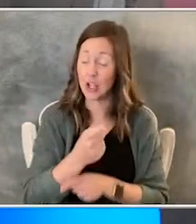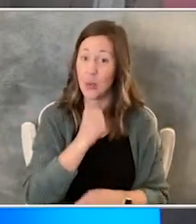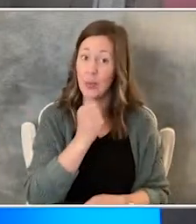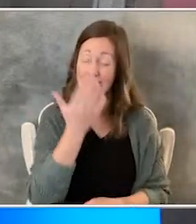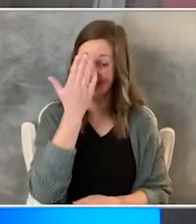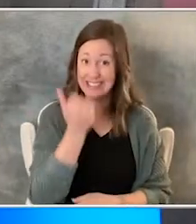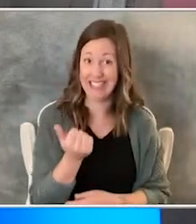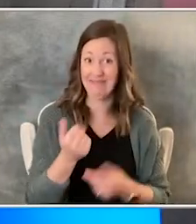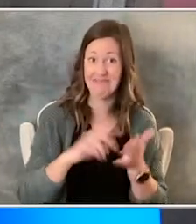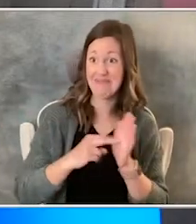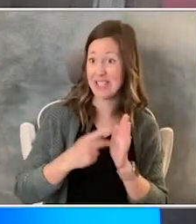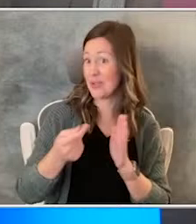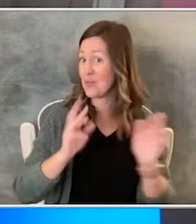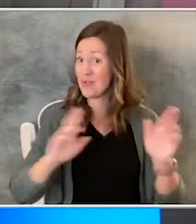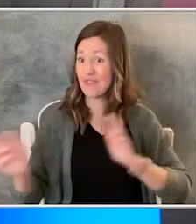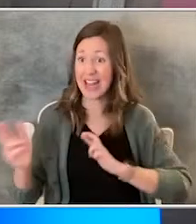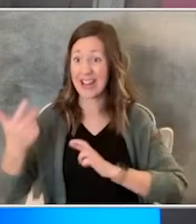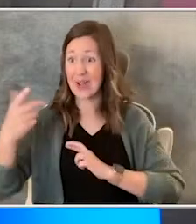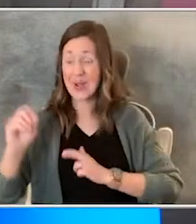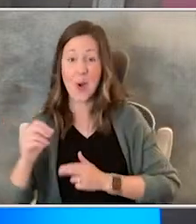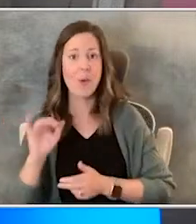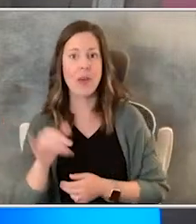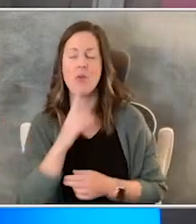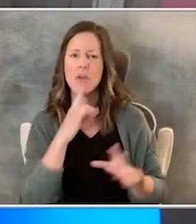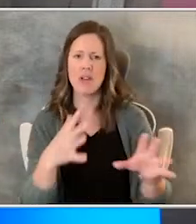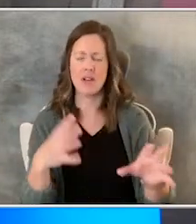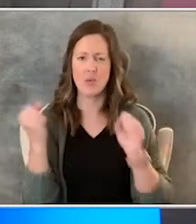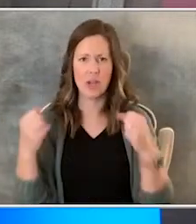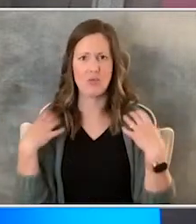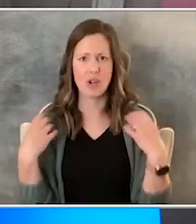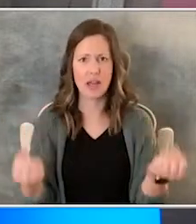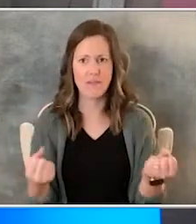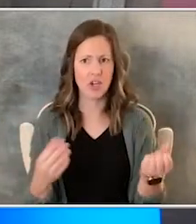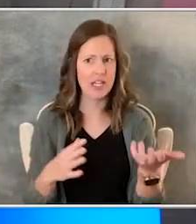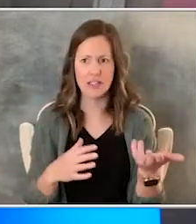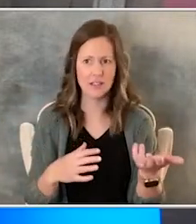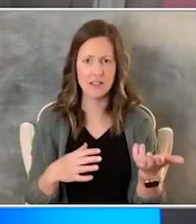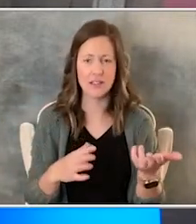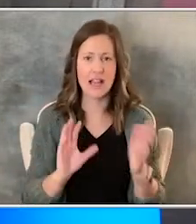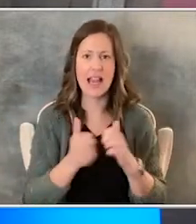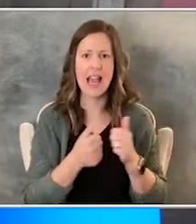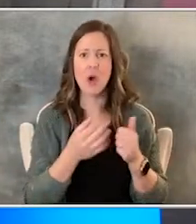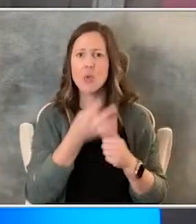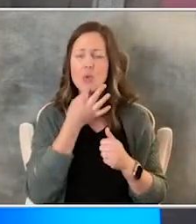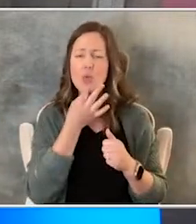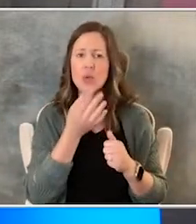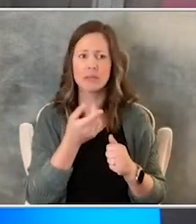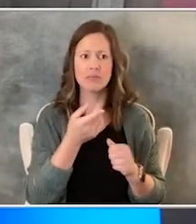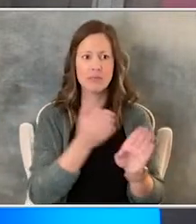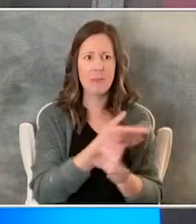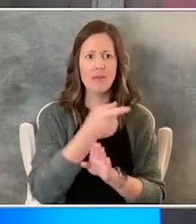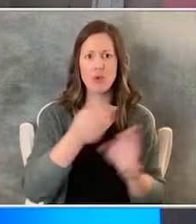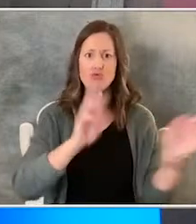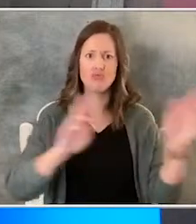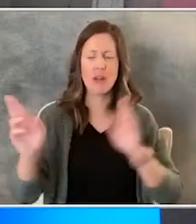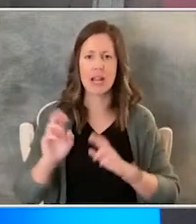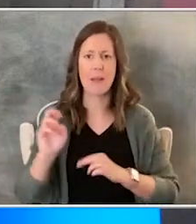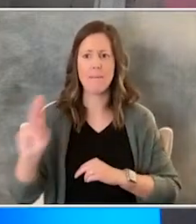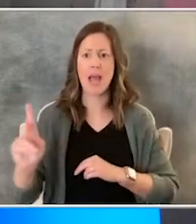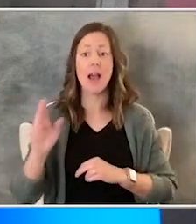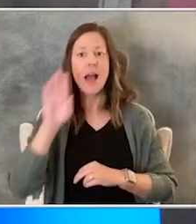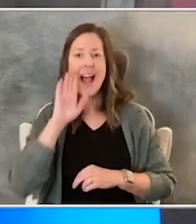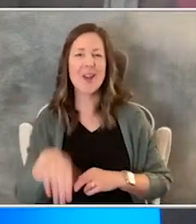day now, and feel great. That's the biggest difference, is that before,